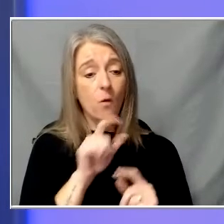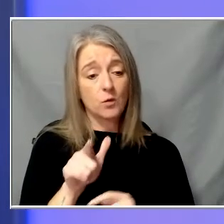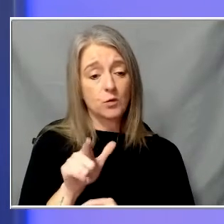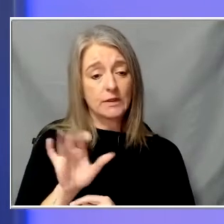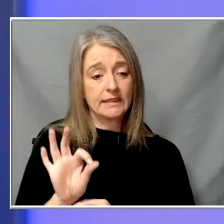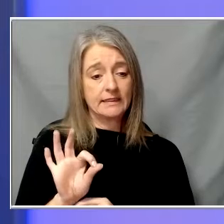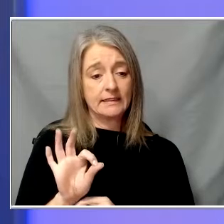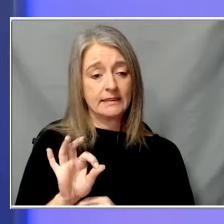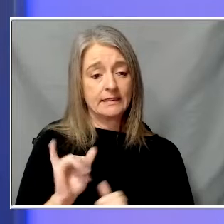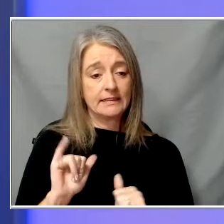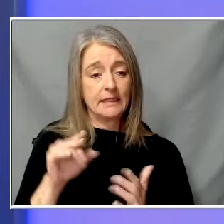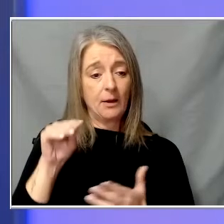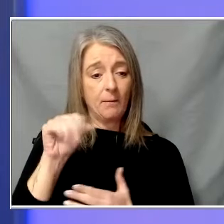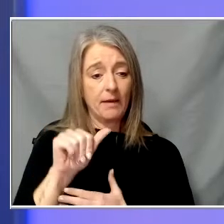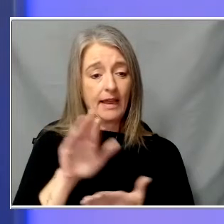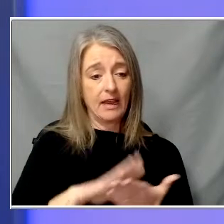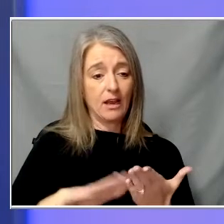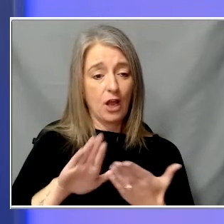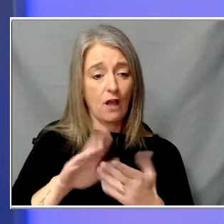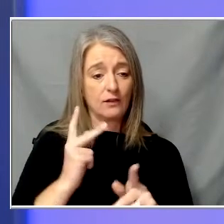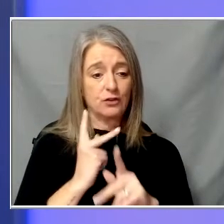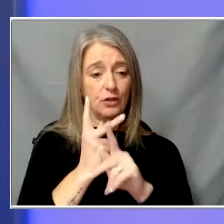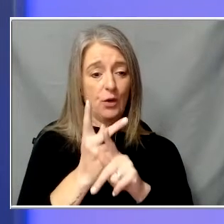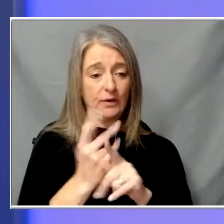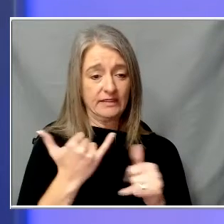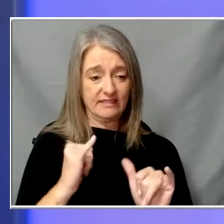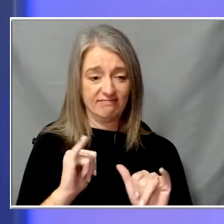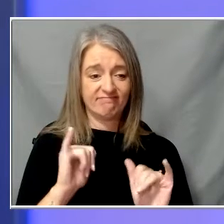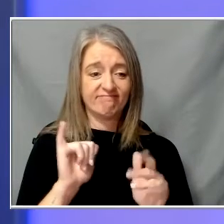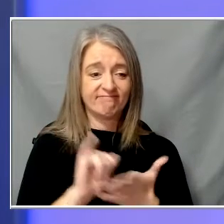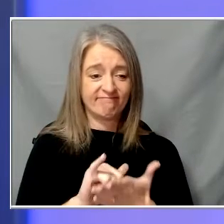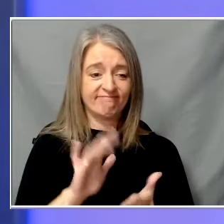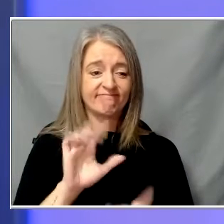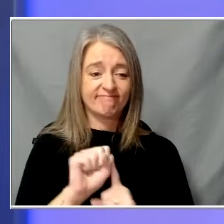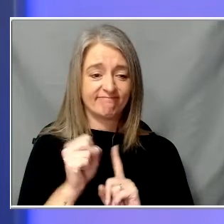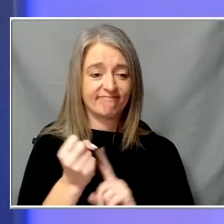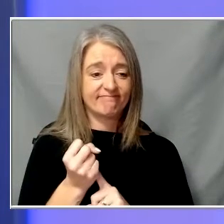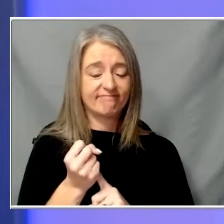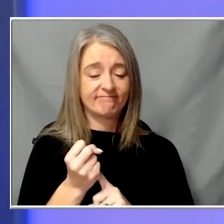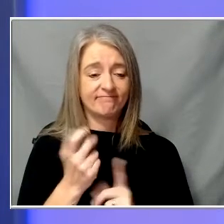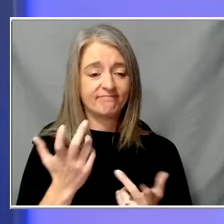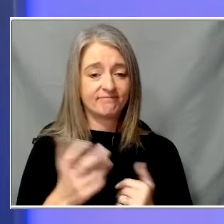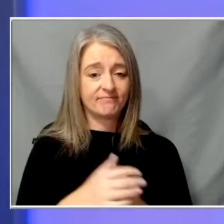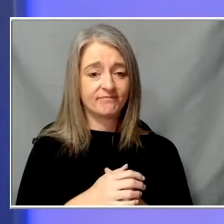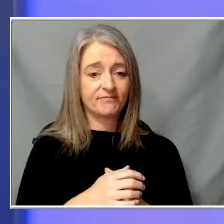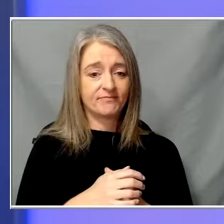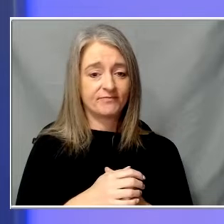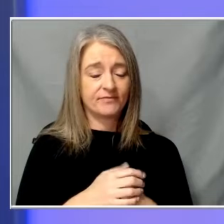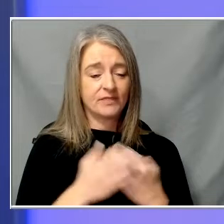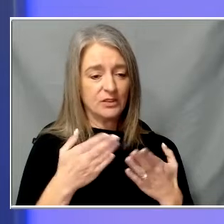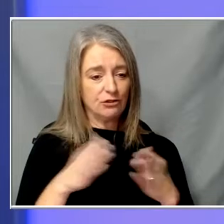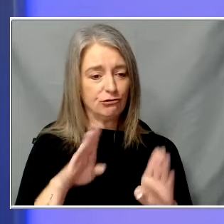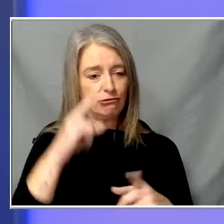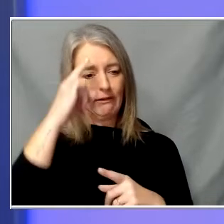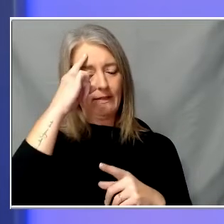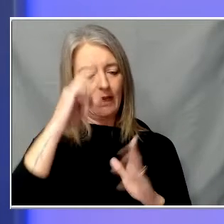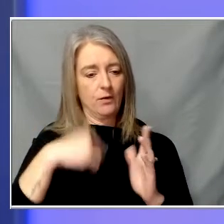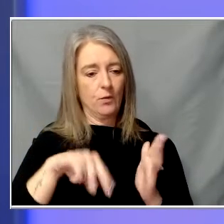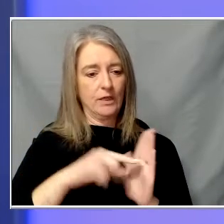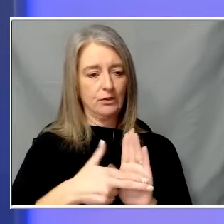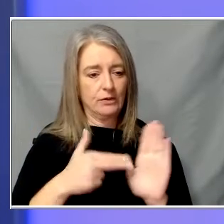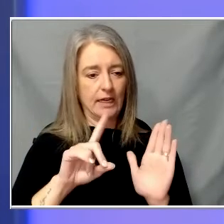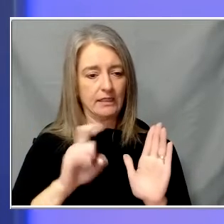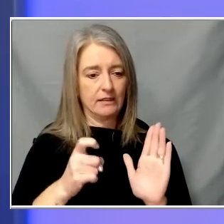still paying college loans. And I was in that position. This isn't like what you generally think of when you're diagnosed with cancer of